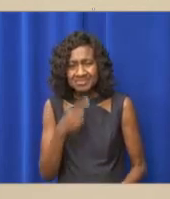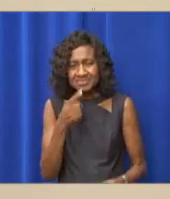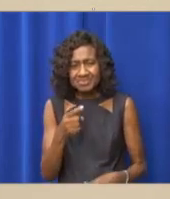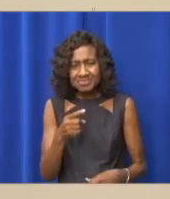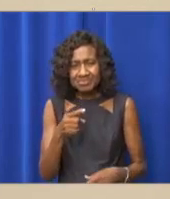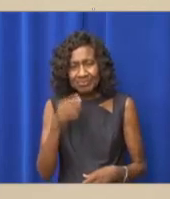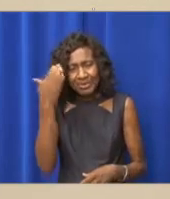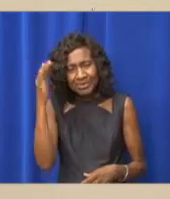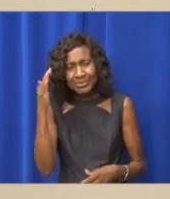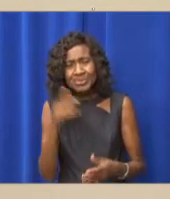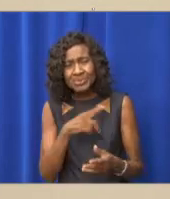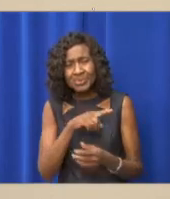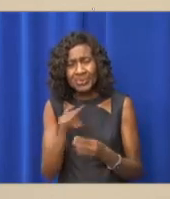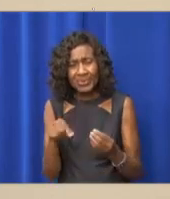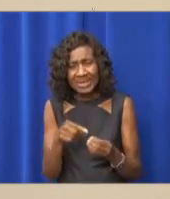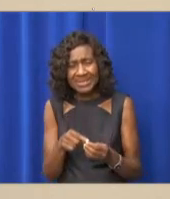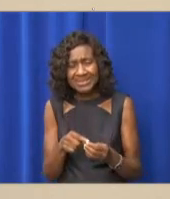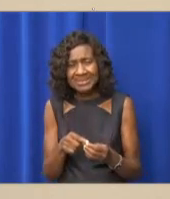all clear.